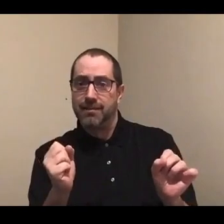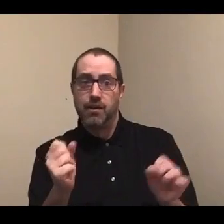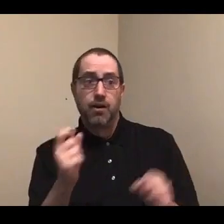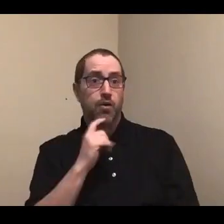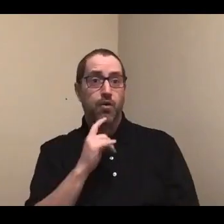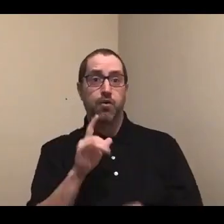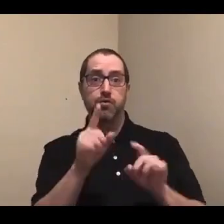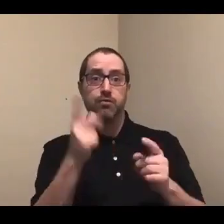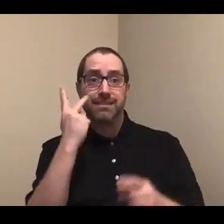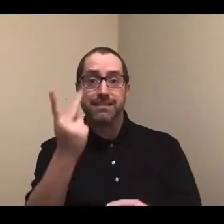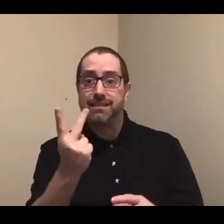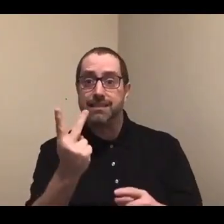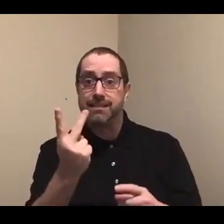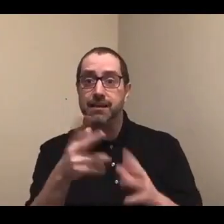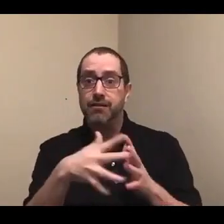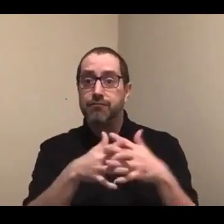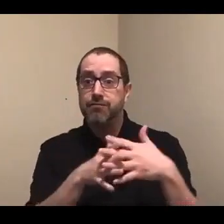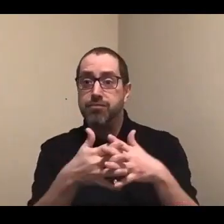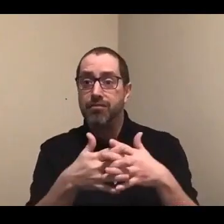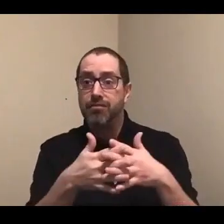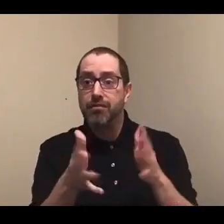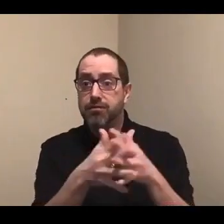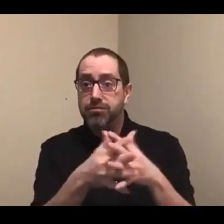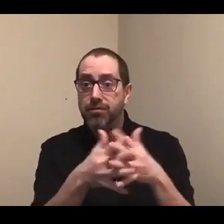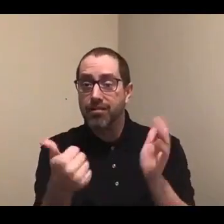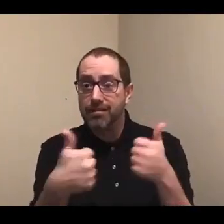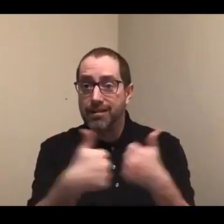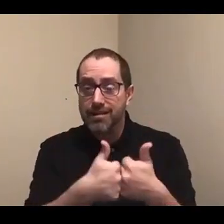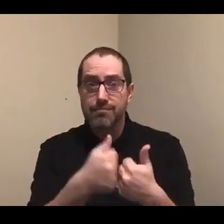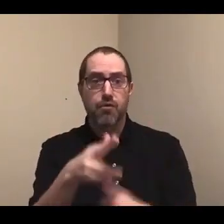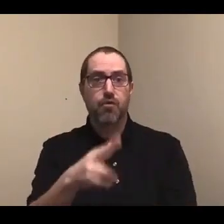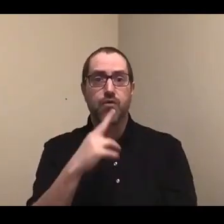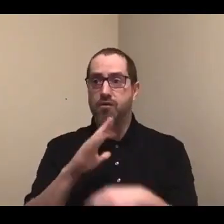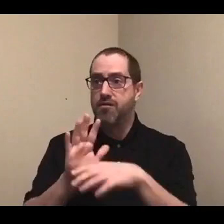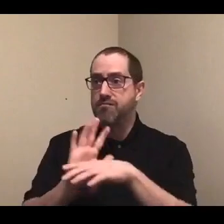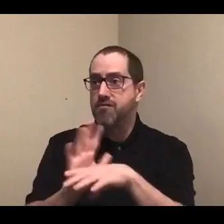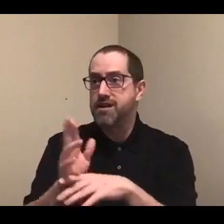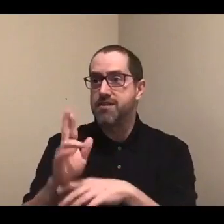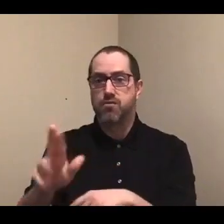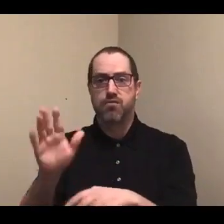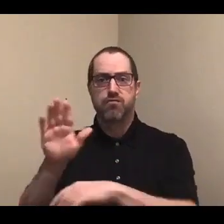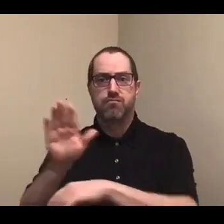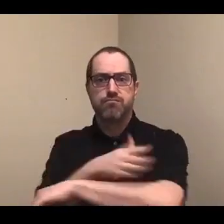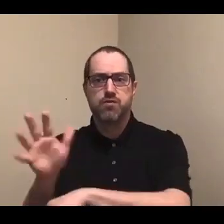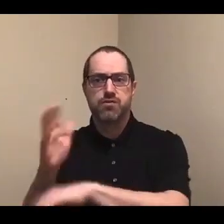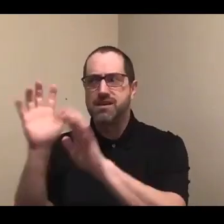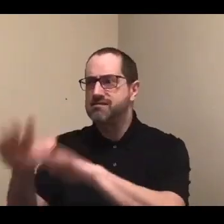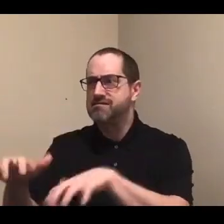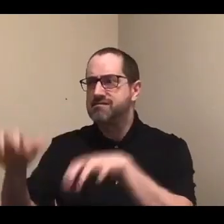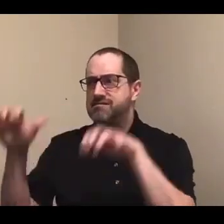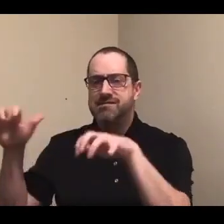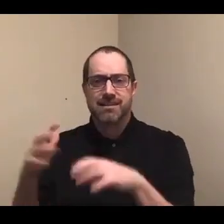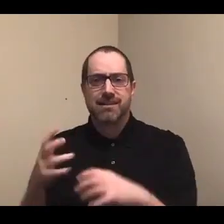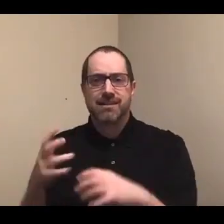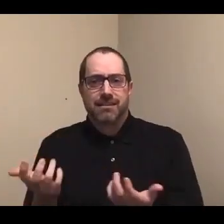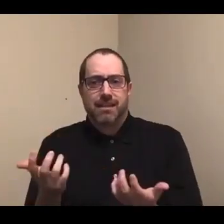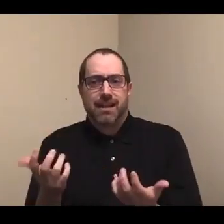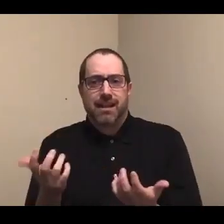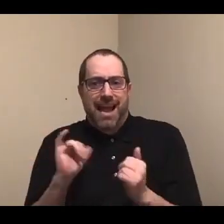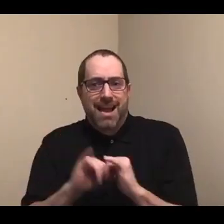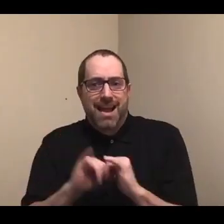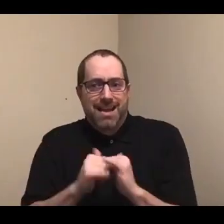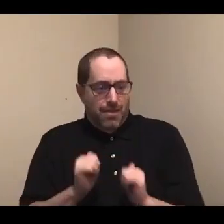Stadium or the next concert. You're planning how life gets back to normal and how we have a great Saskatchewan